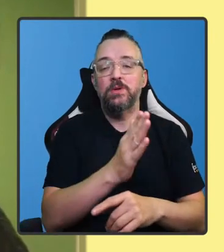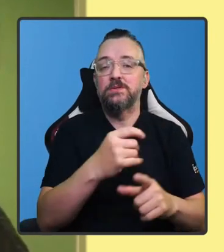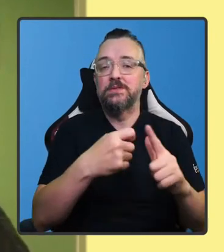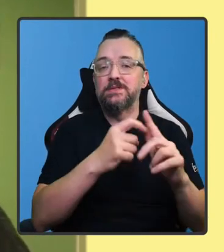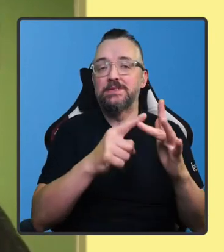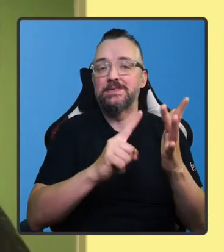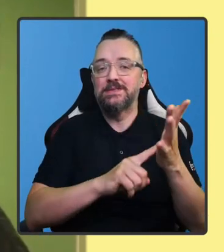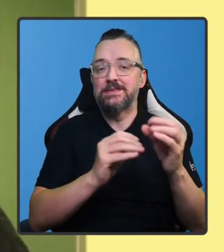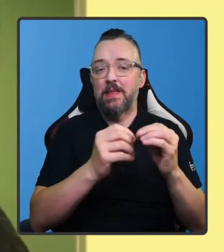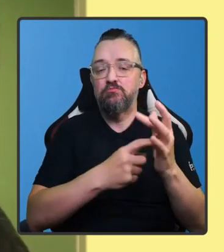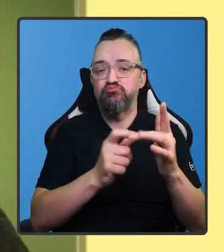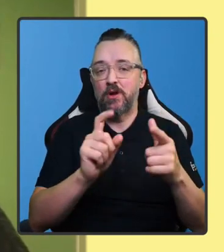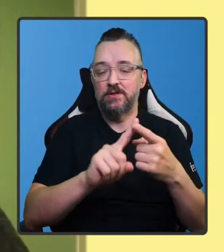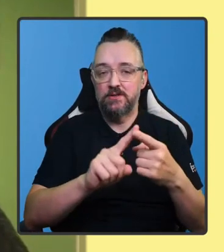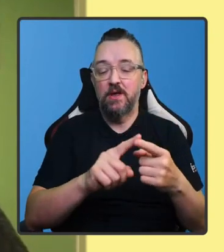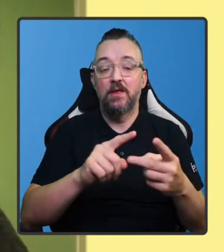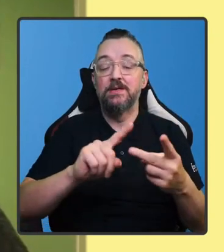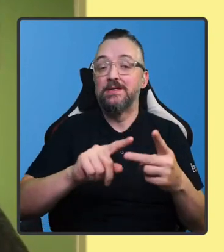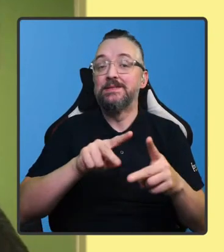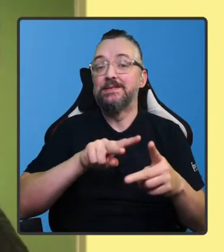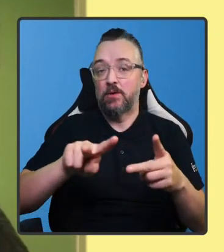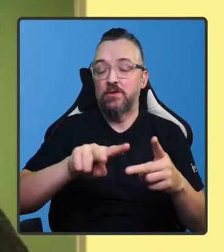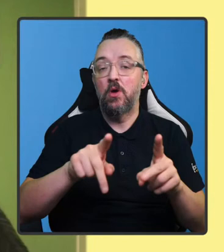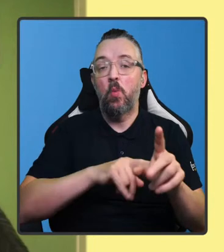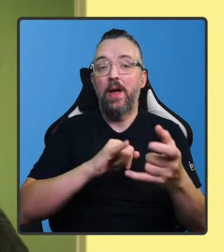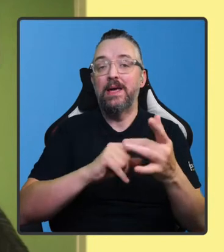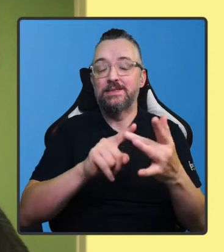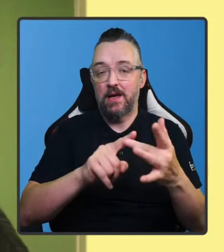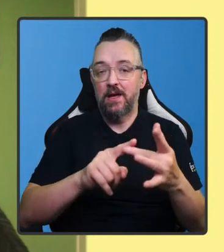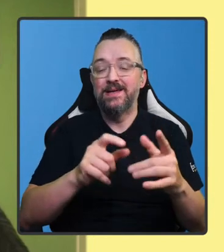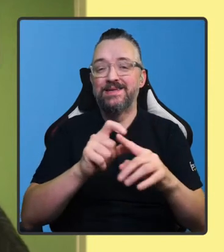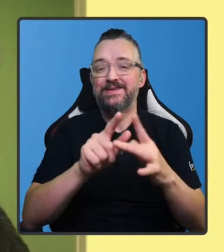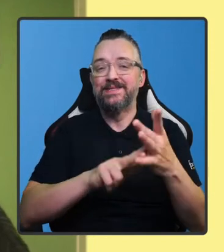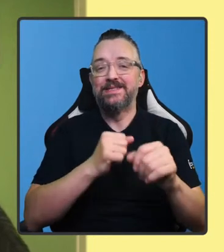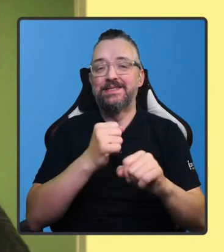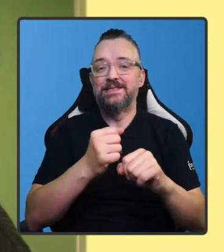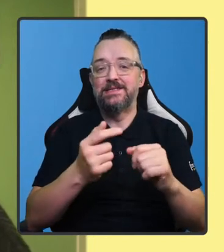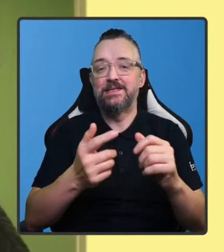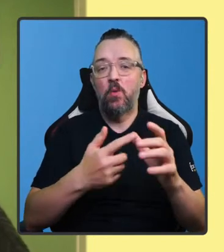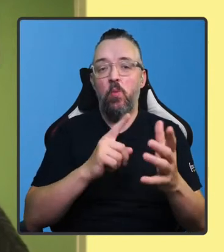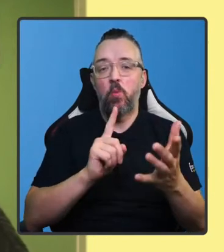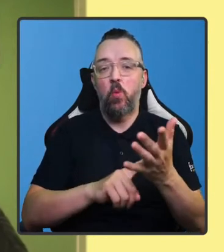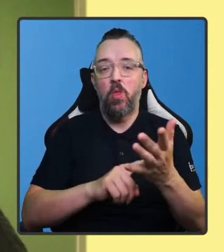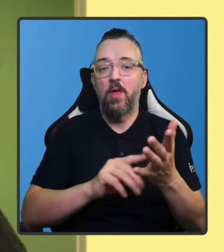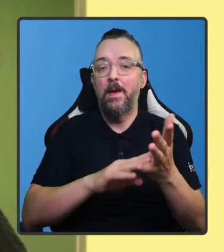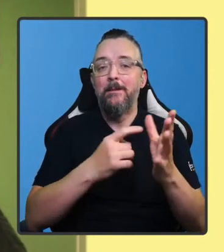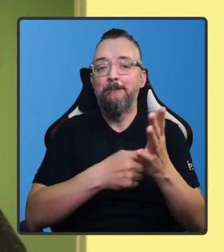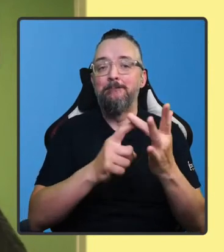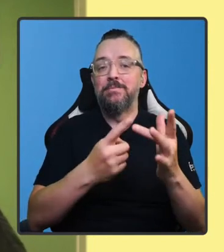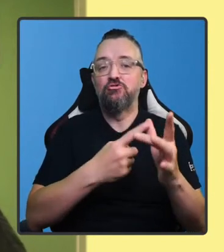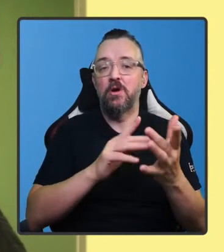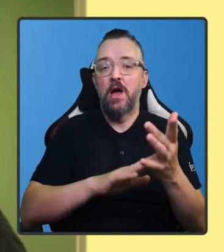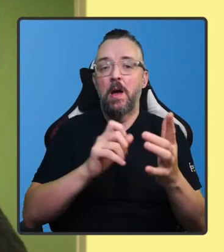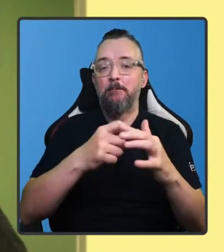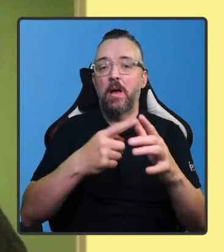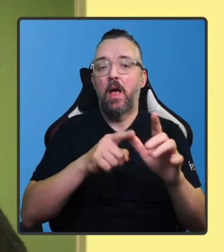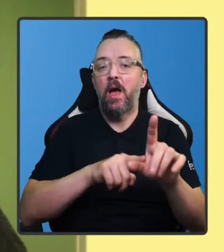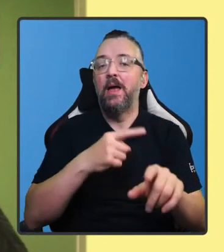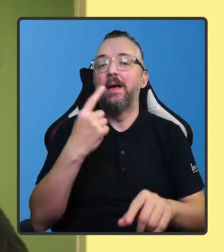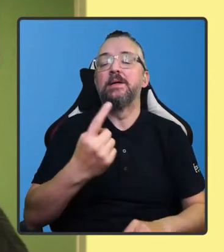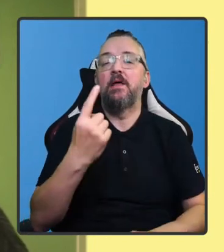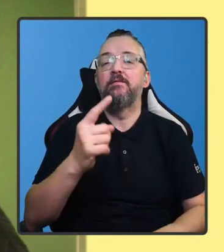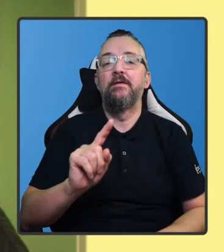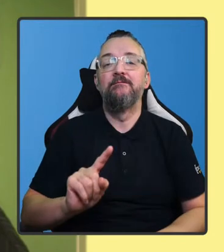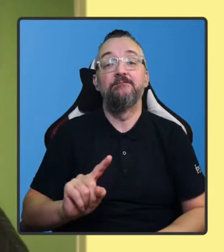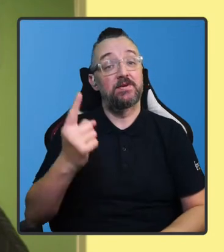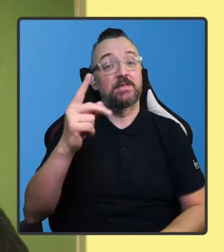resolution, Maria Mackay of YSI and Dingwall and District Branch. And Maria is a first-time speaker at conference. So